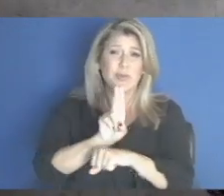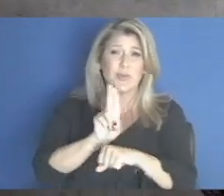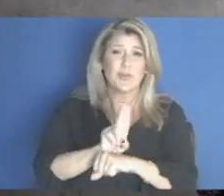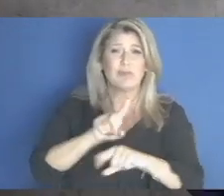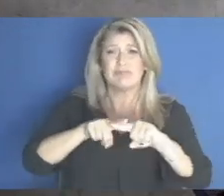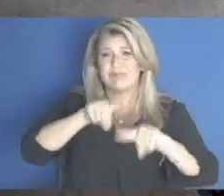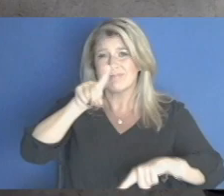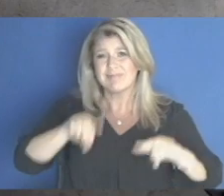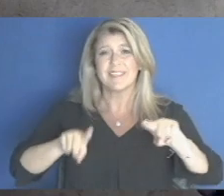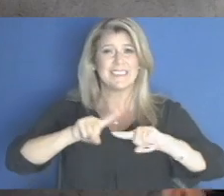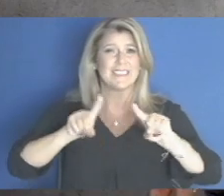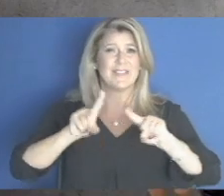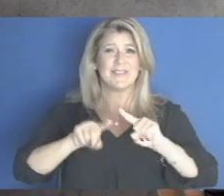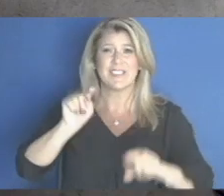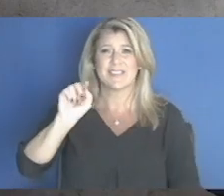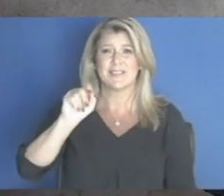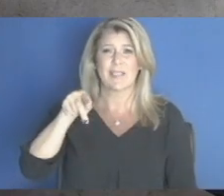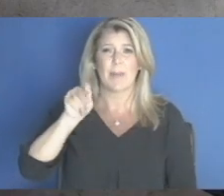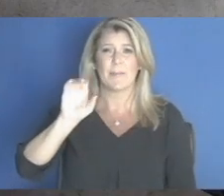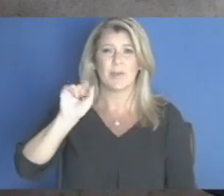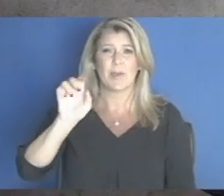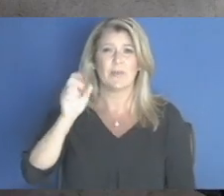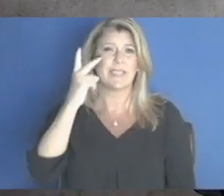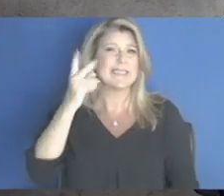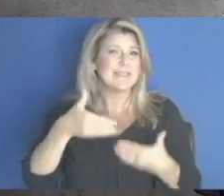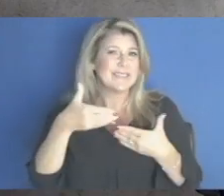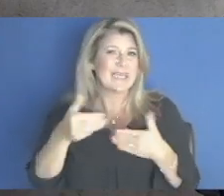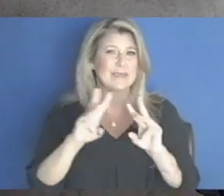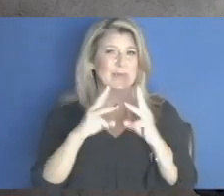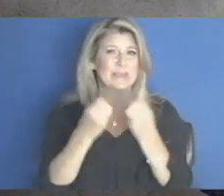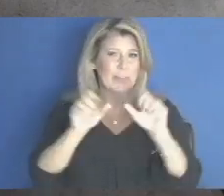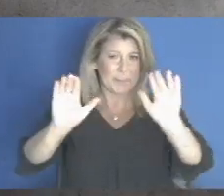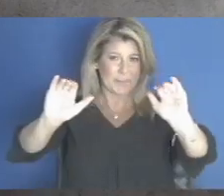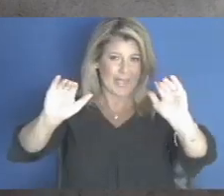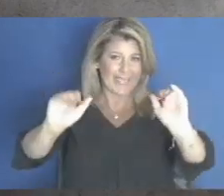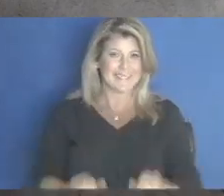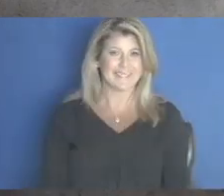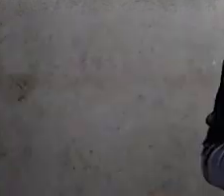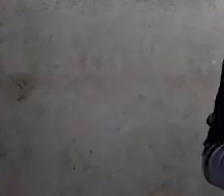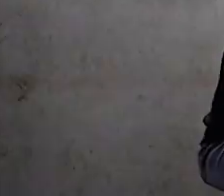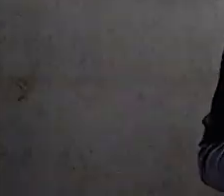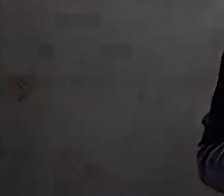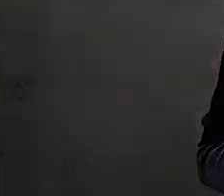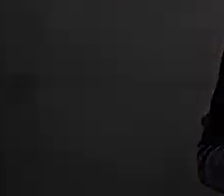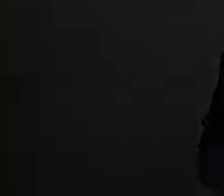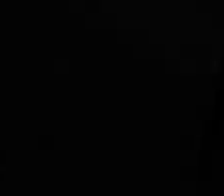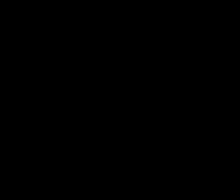more durable or different top coats, and I will see you in the next workshop. Bye!